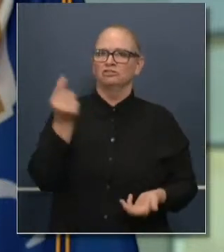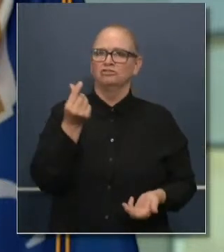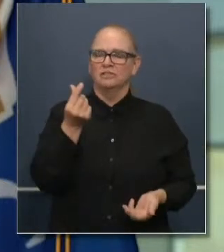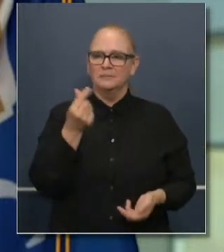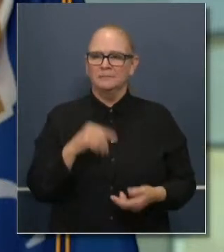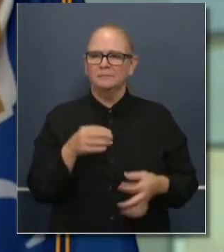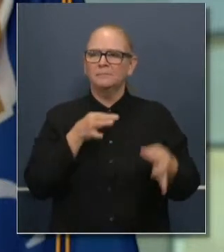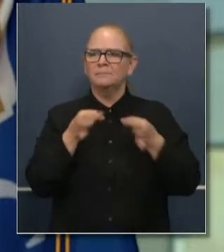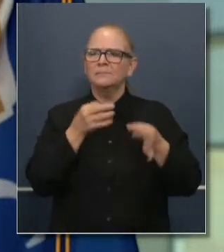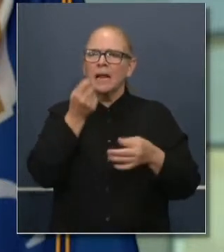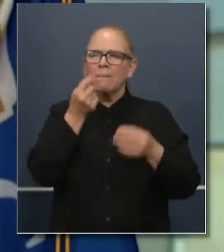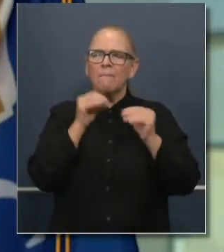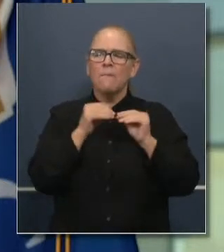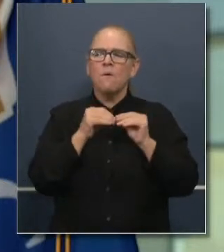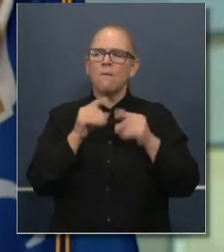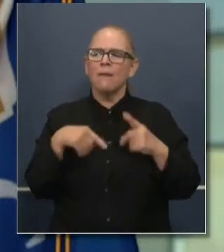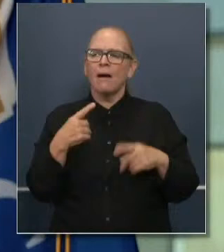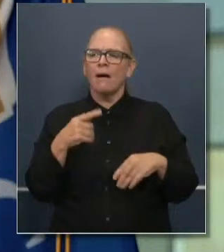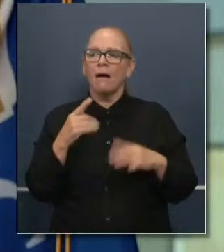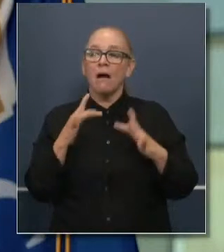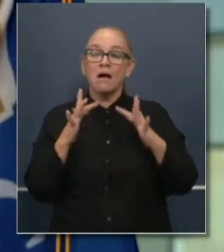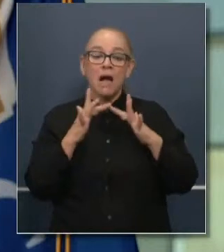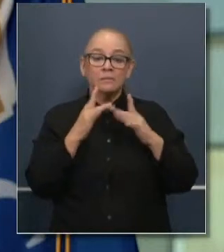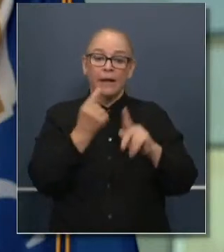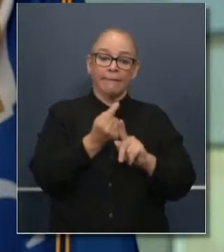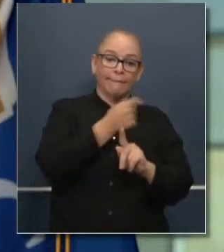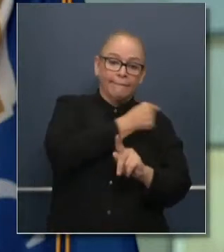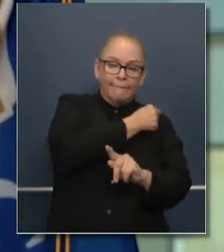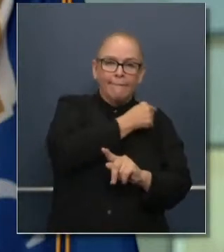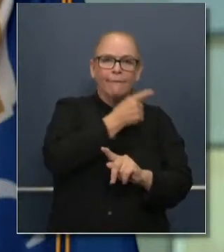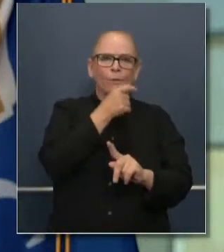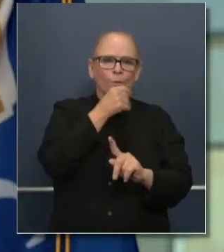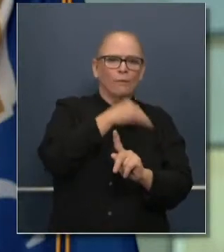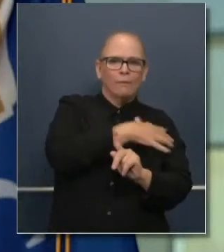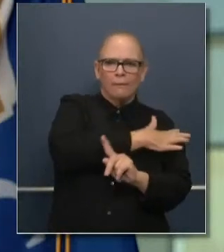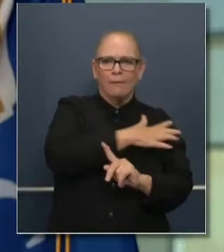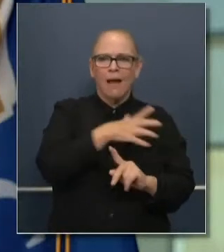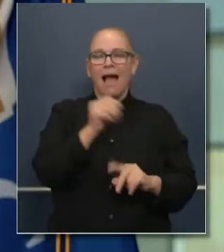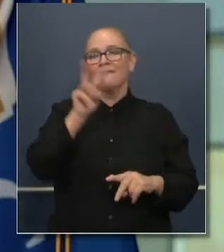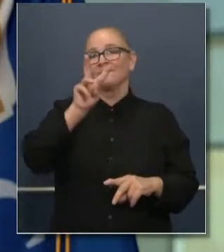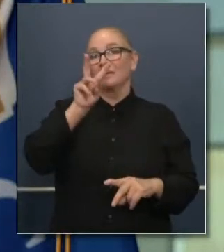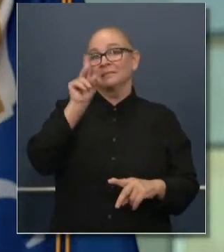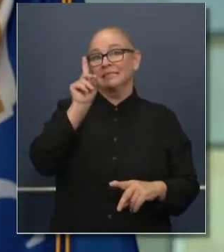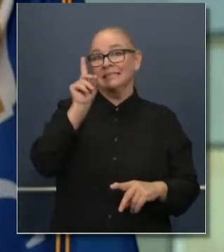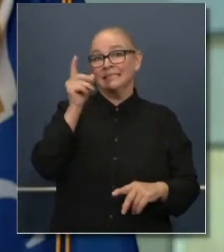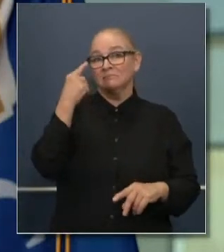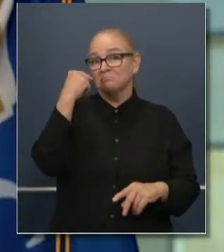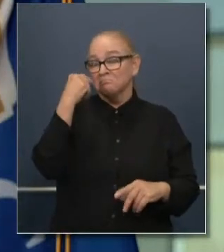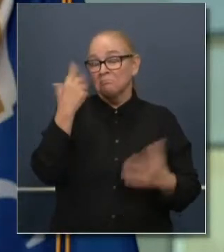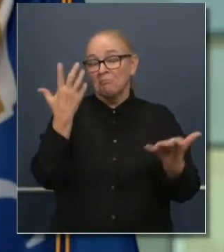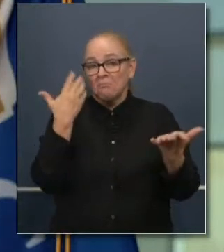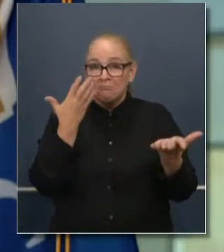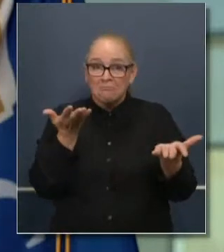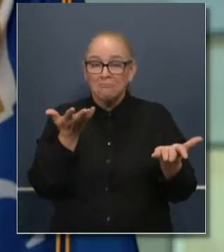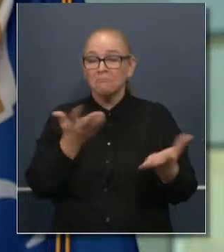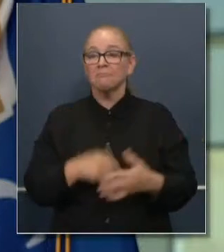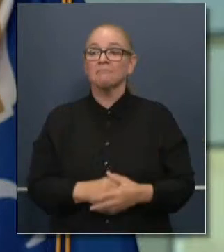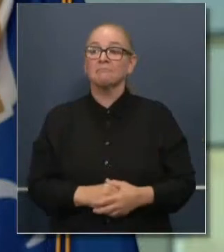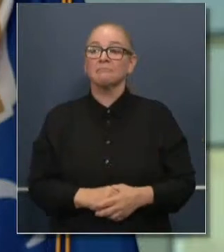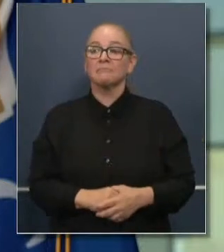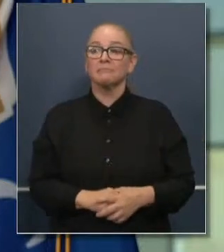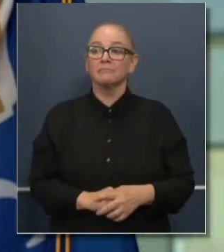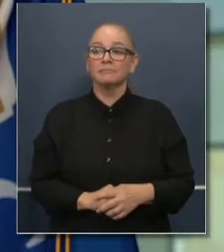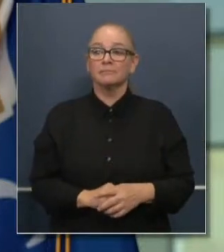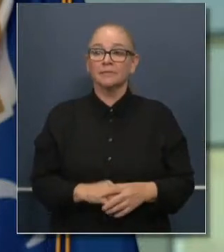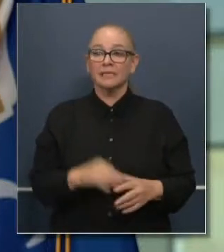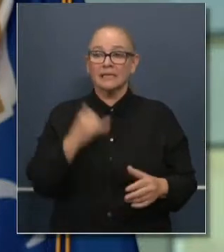more information about the contact tracing, talk a little bit about vitamin D, and talk about when indeed someone who